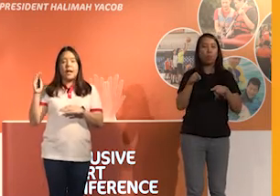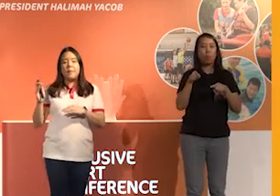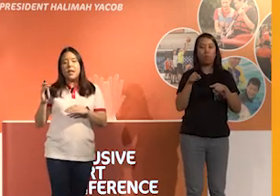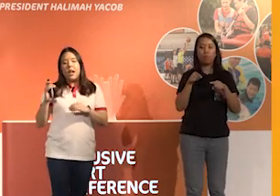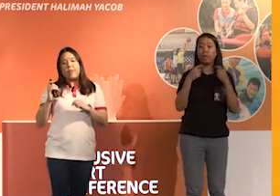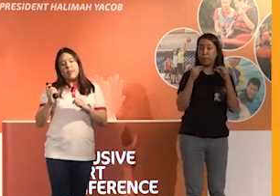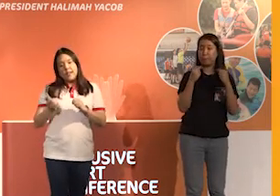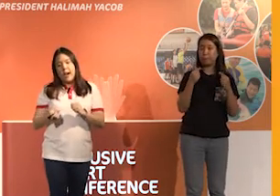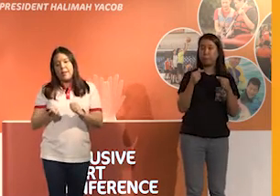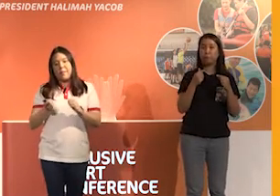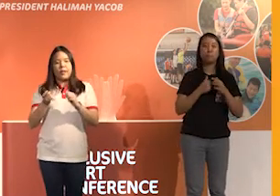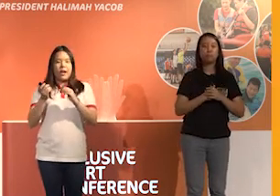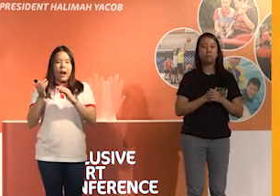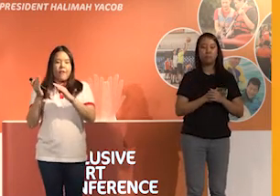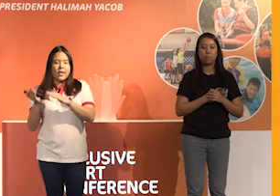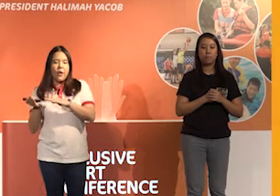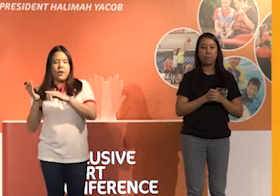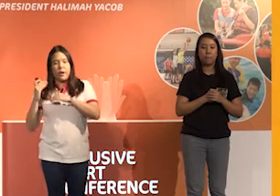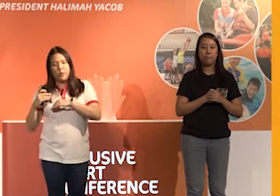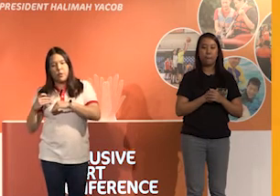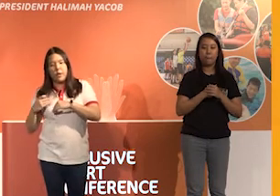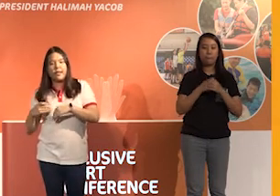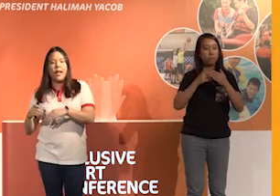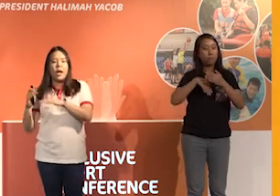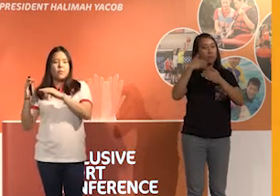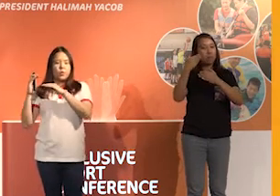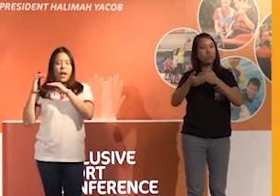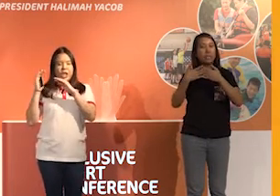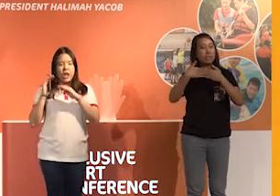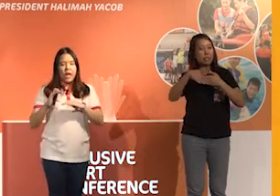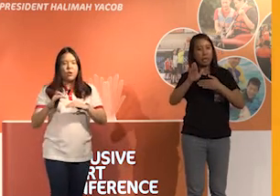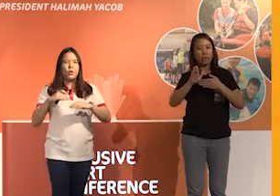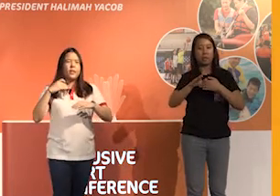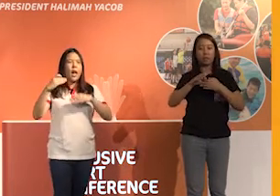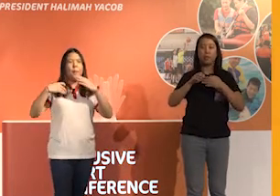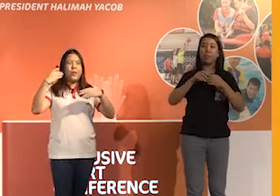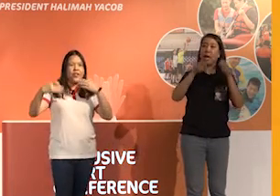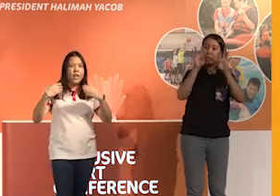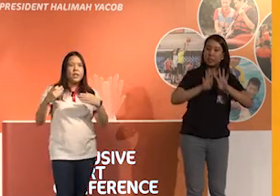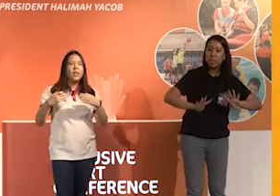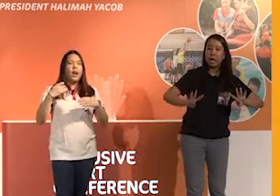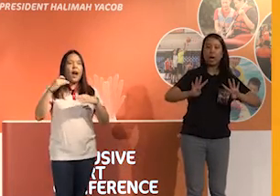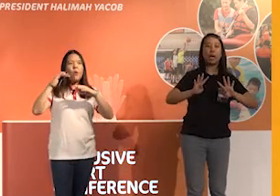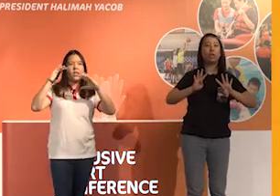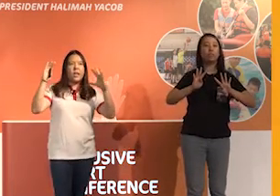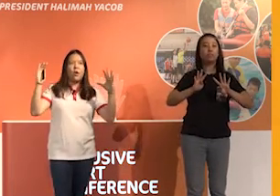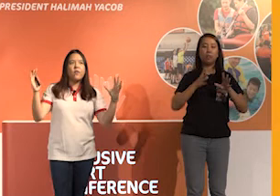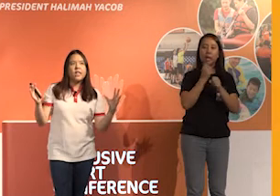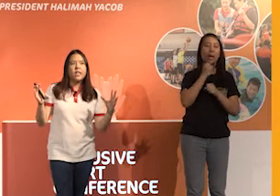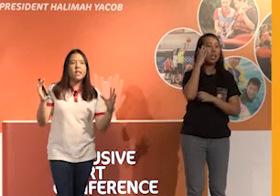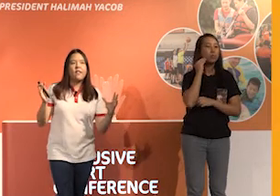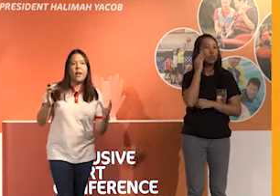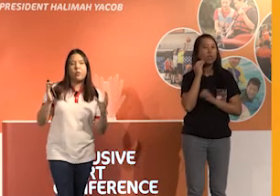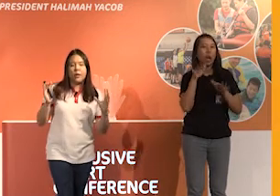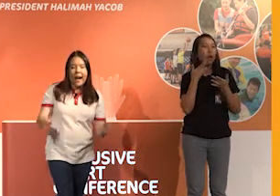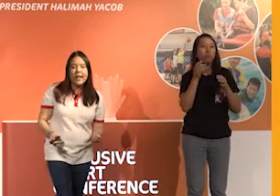overseas game. Yeah. After that, we will tell them to adjust to get experience how the